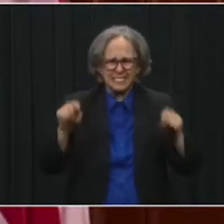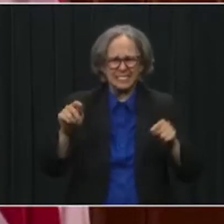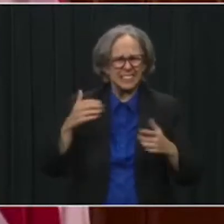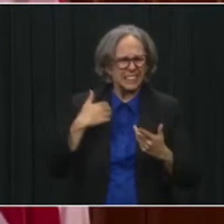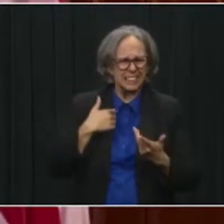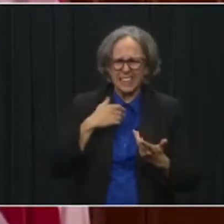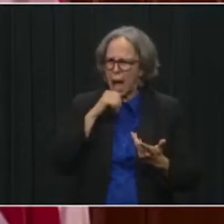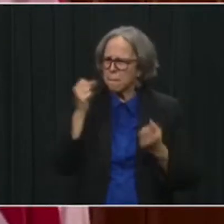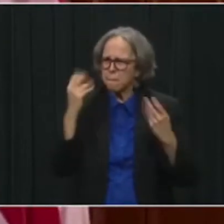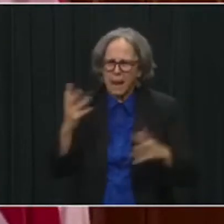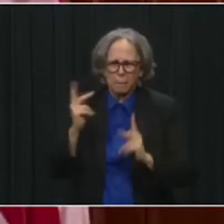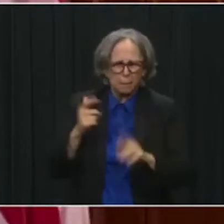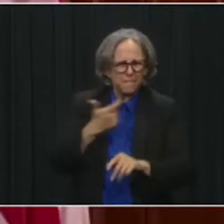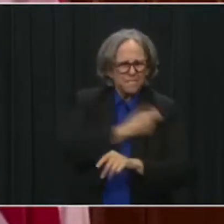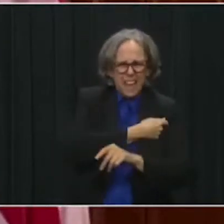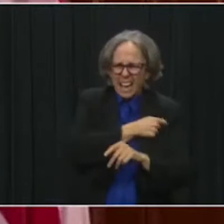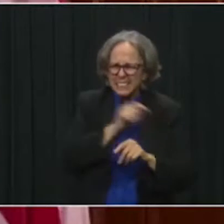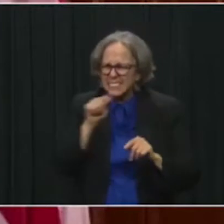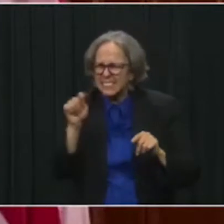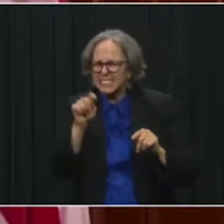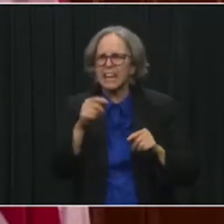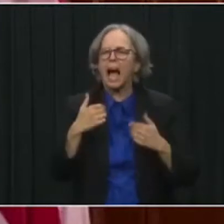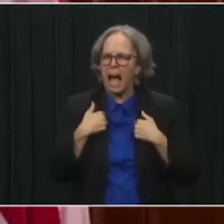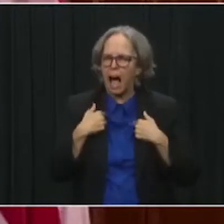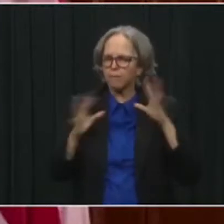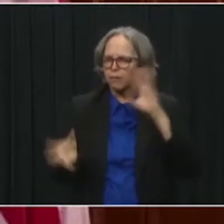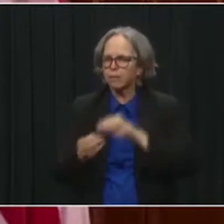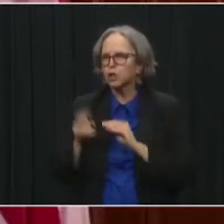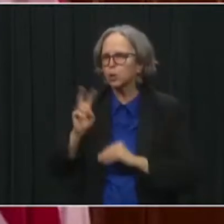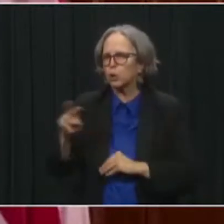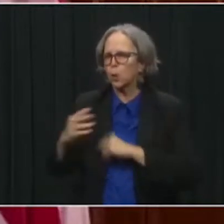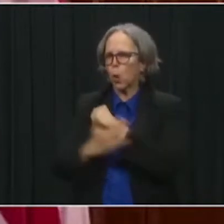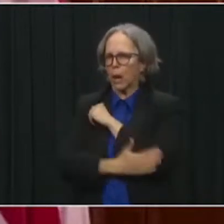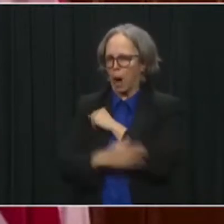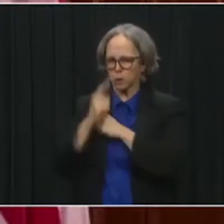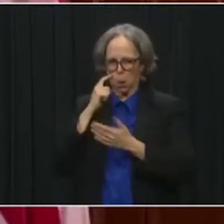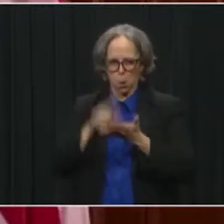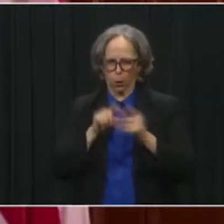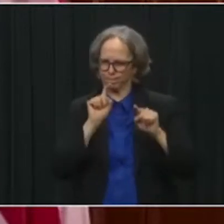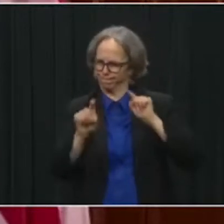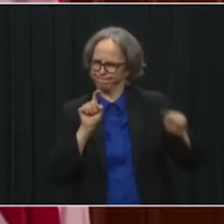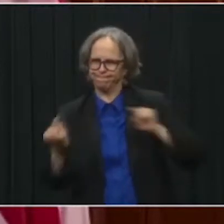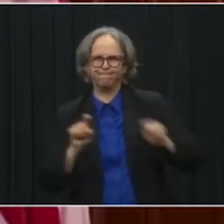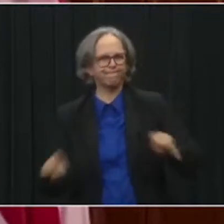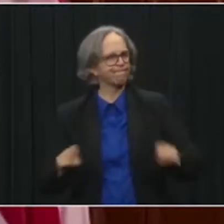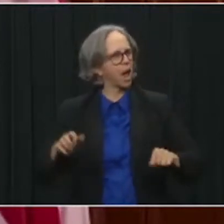that have the lowest vaccination rates, we have gone from